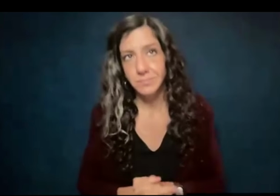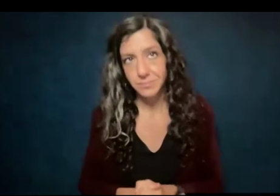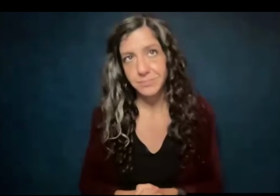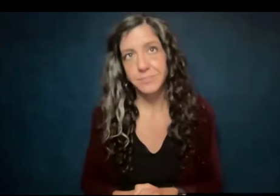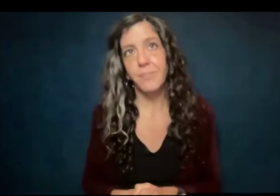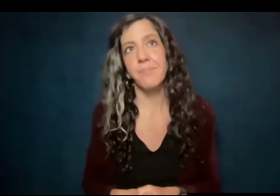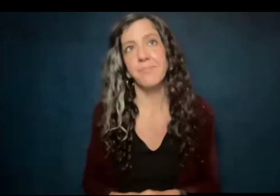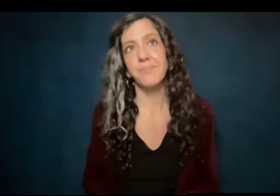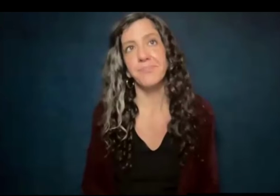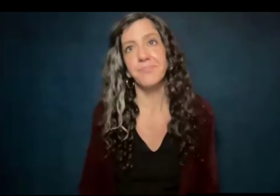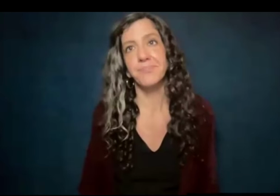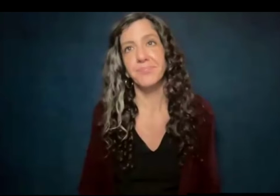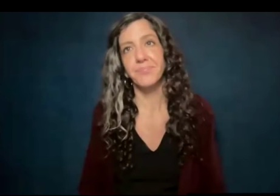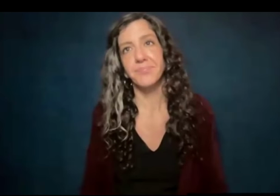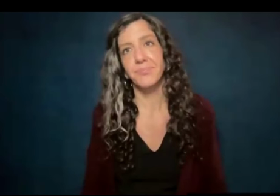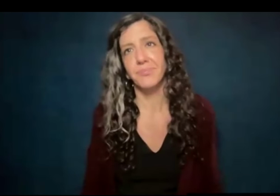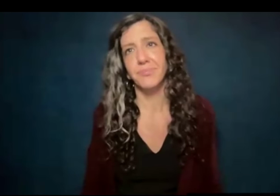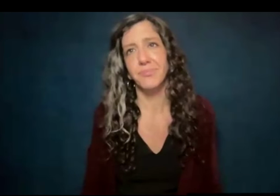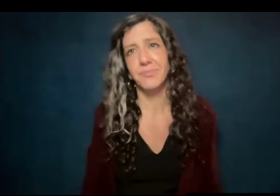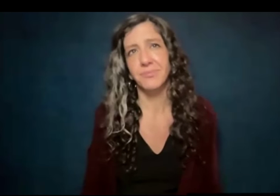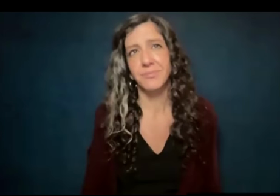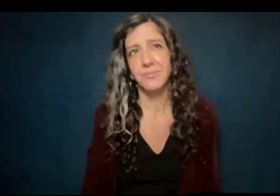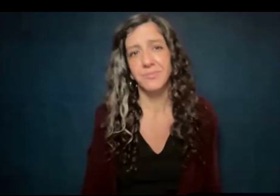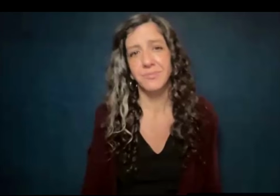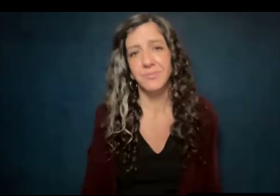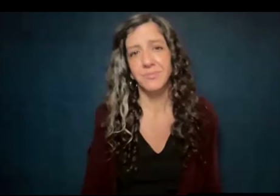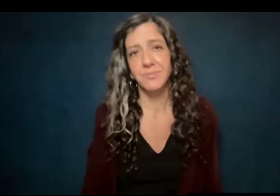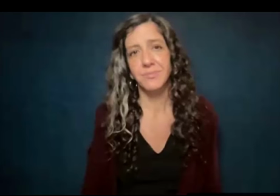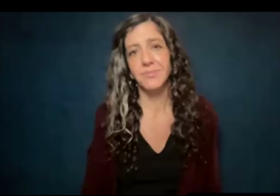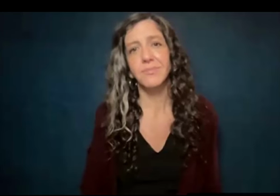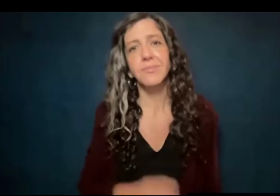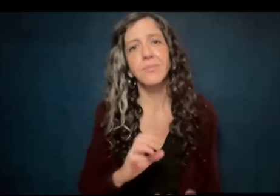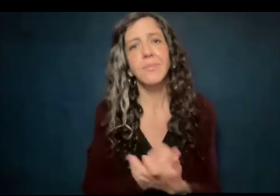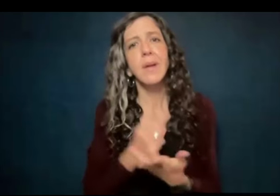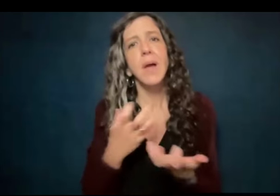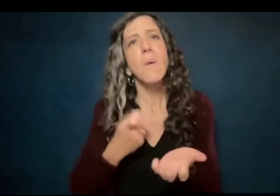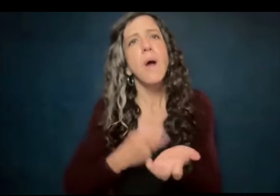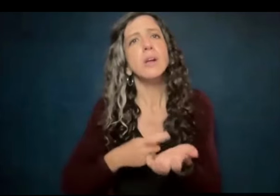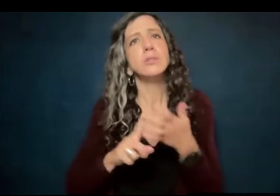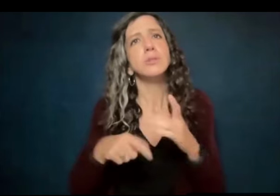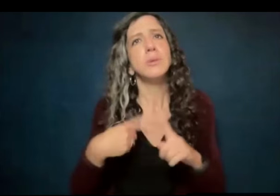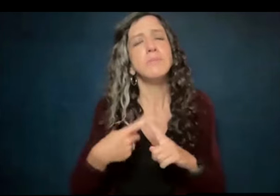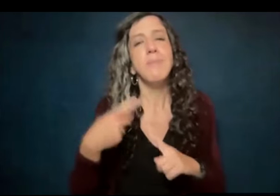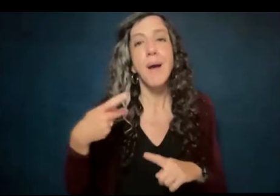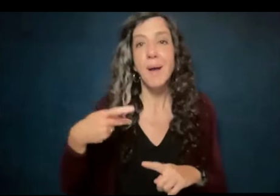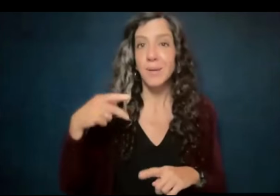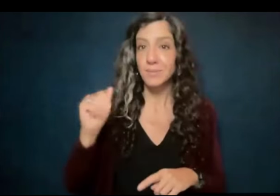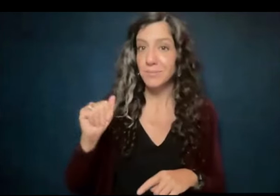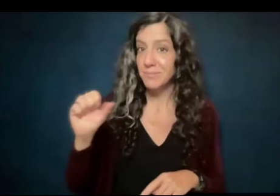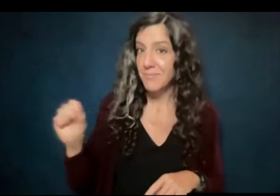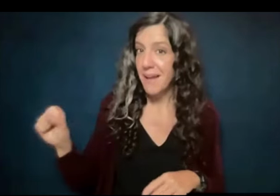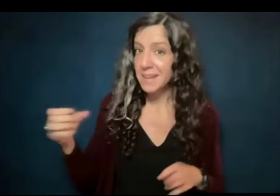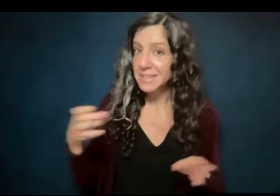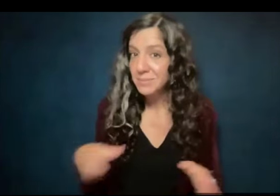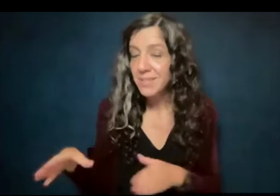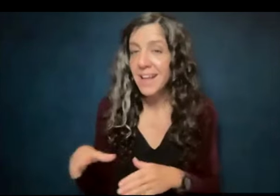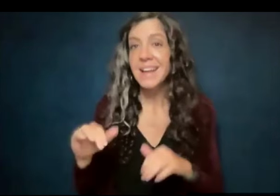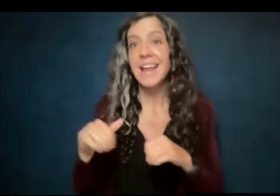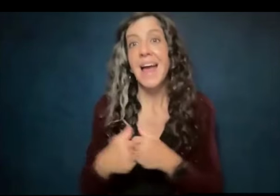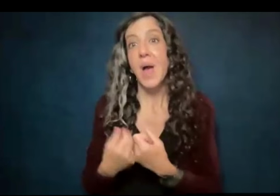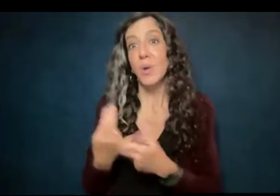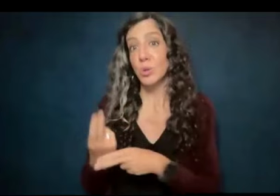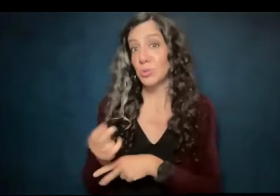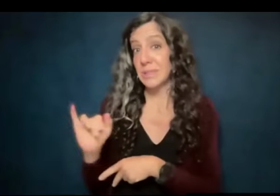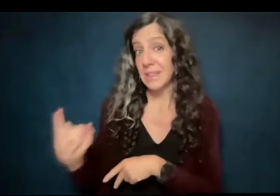All right. So let's talk about the PASS plan and how to use the PASS to support